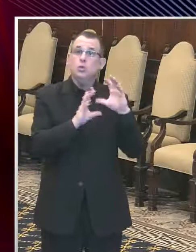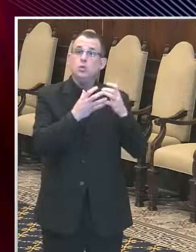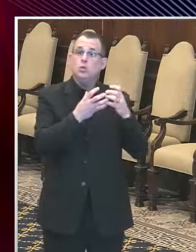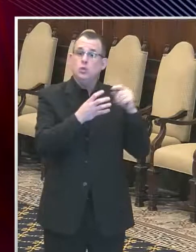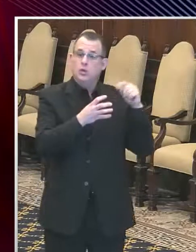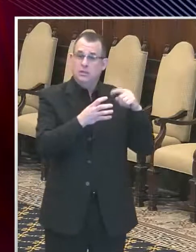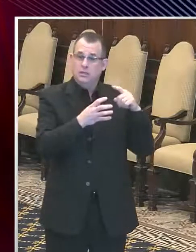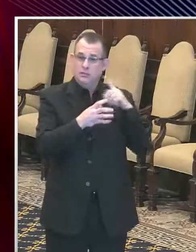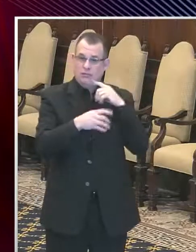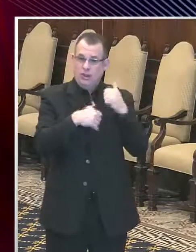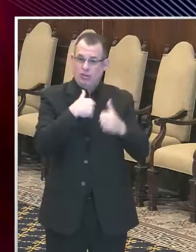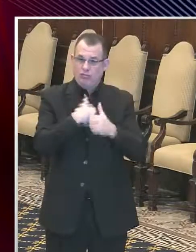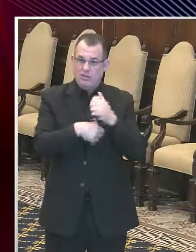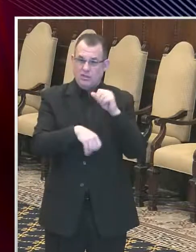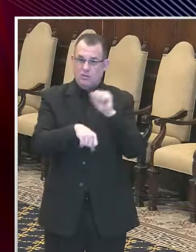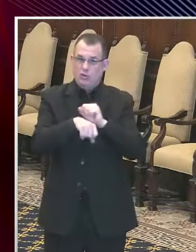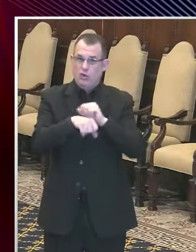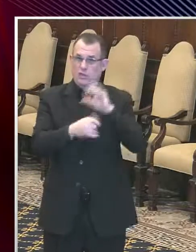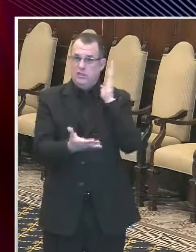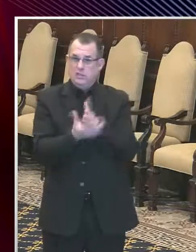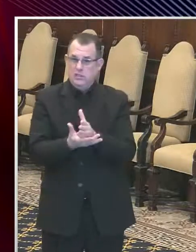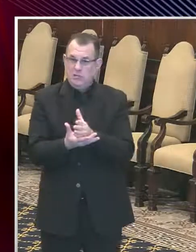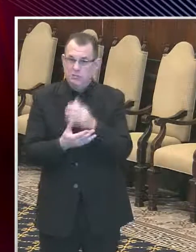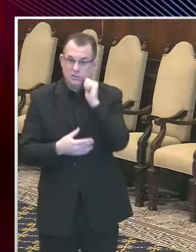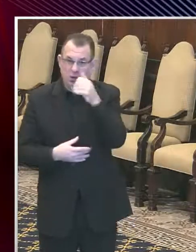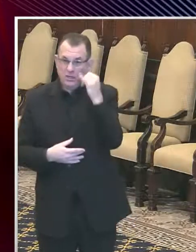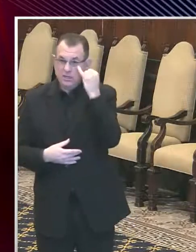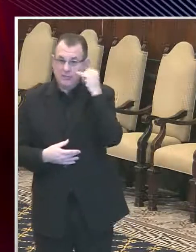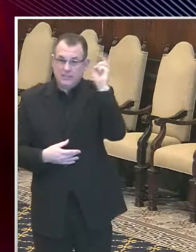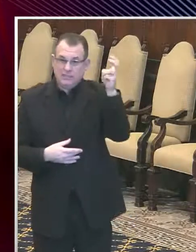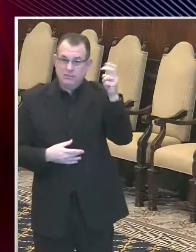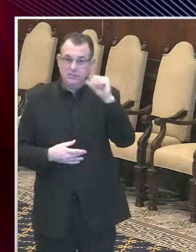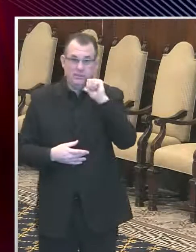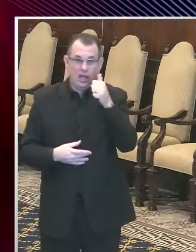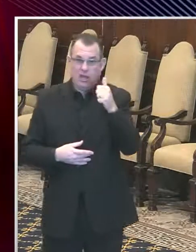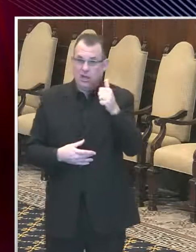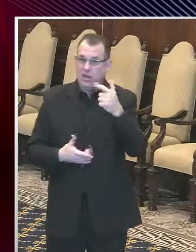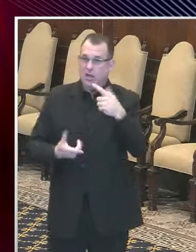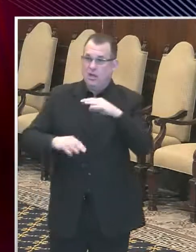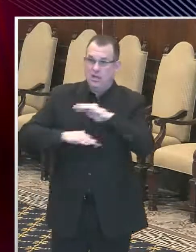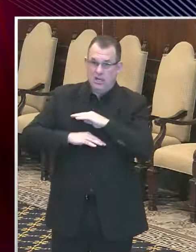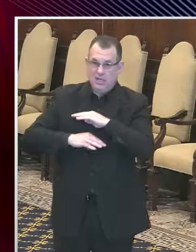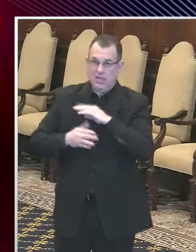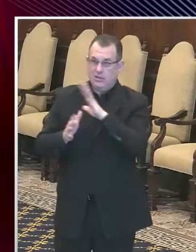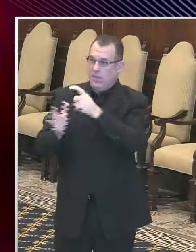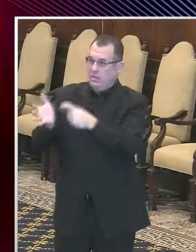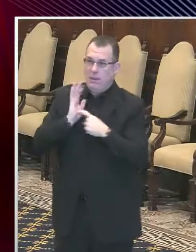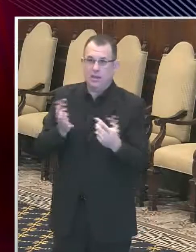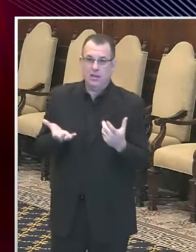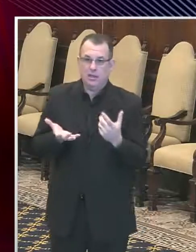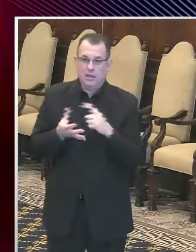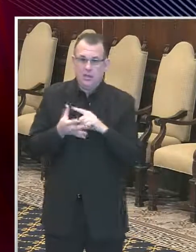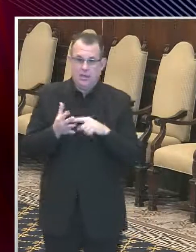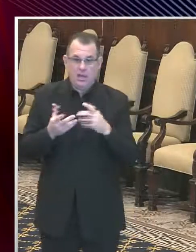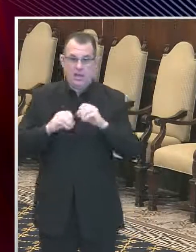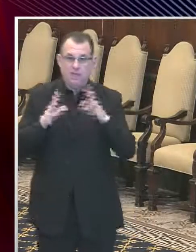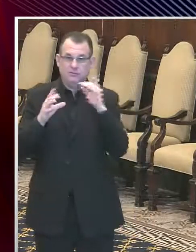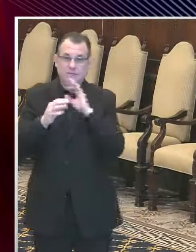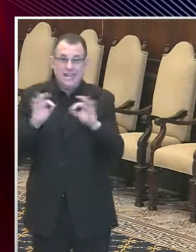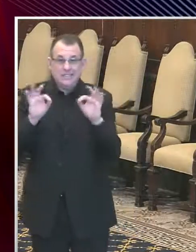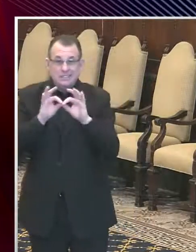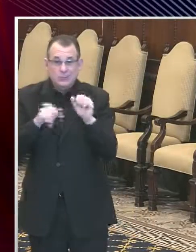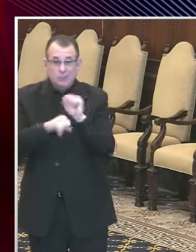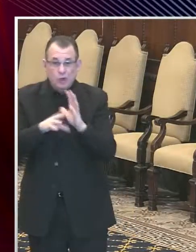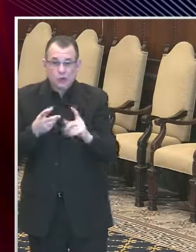stoppage tomorrow if SEPTA doesn't meet their safety demands. All of this in the midst of essential workers obviously needing mass transit to get to and